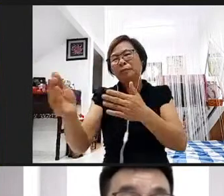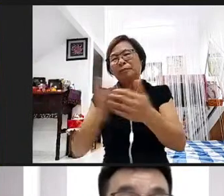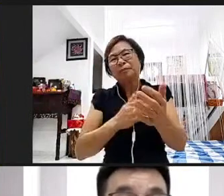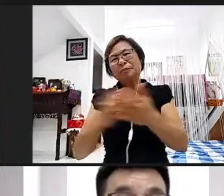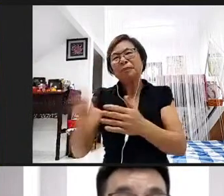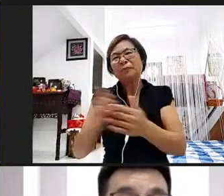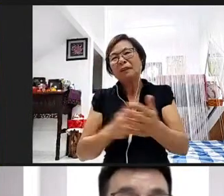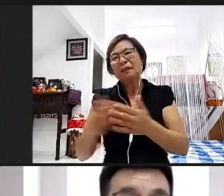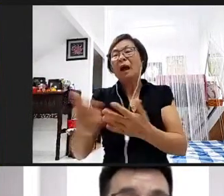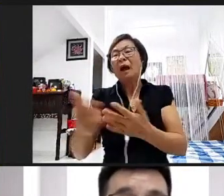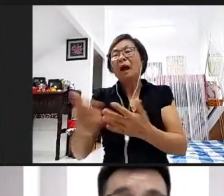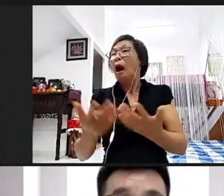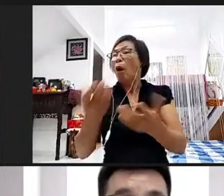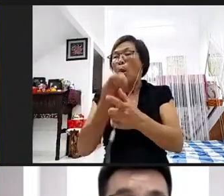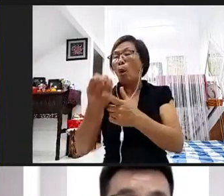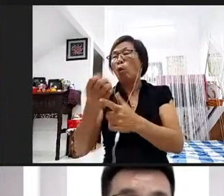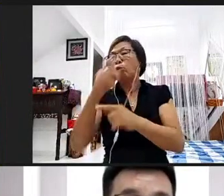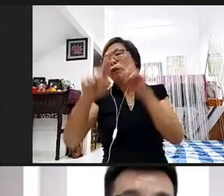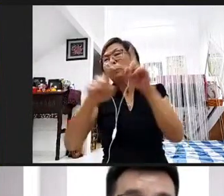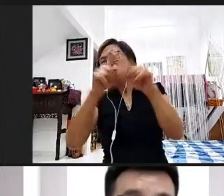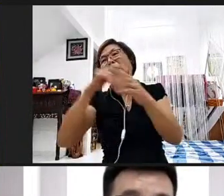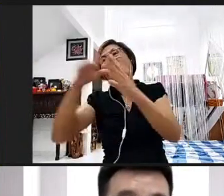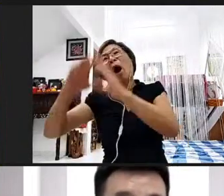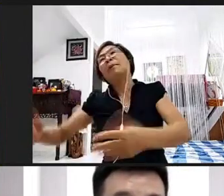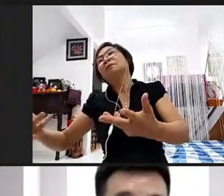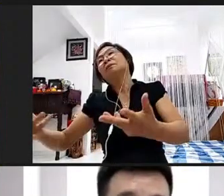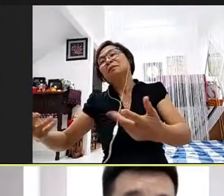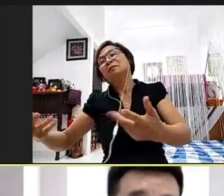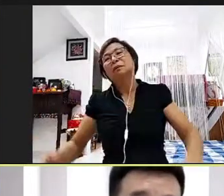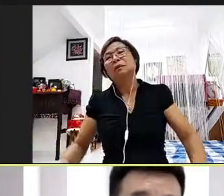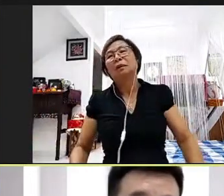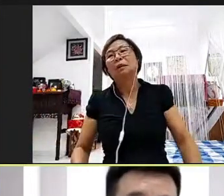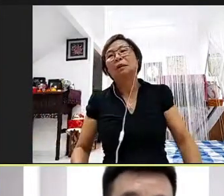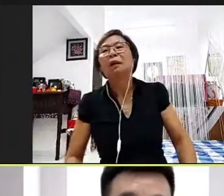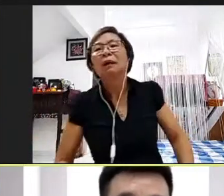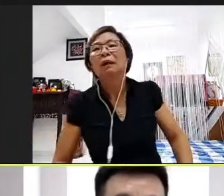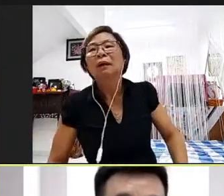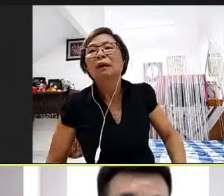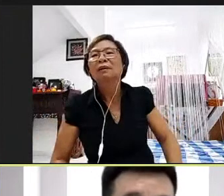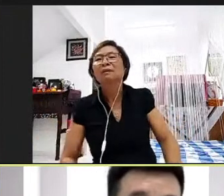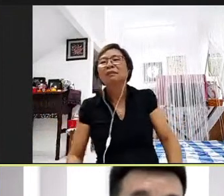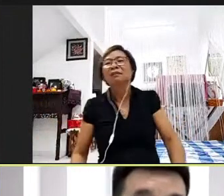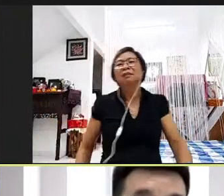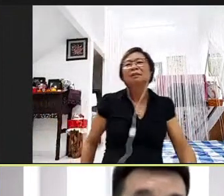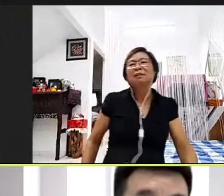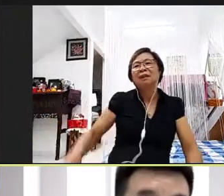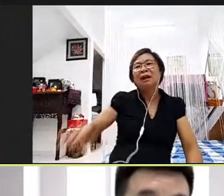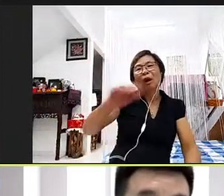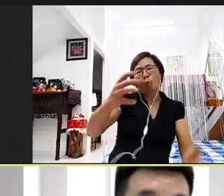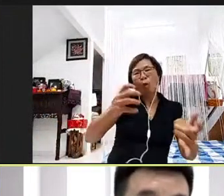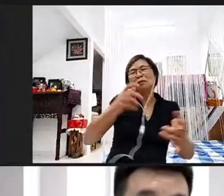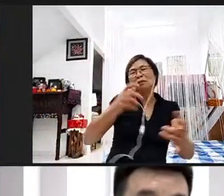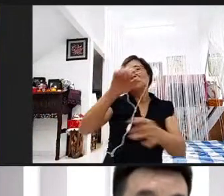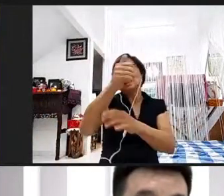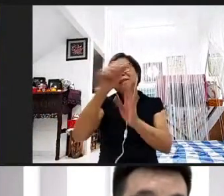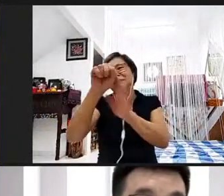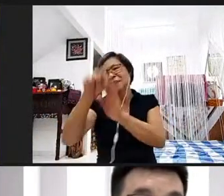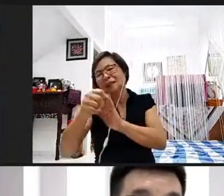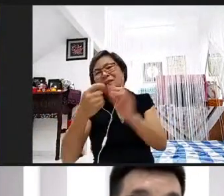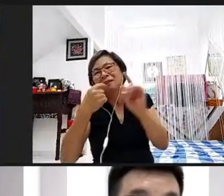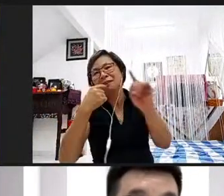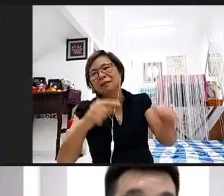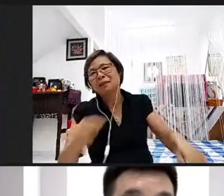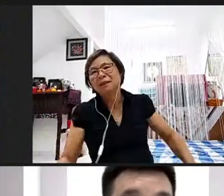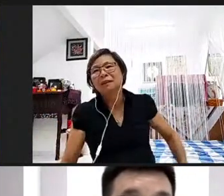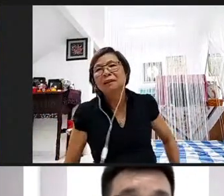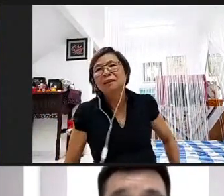to cover the audience question. 10 right? seconds, just to add something. Can I have 10 seconds? Yeah, and Can I Dr. have 10